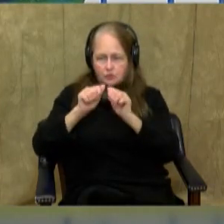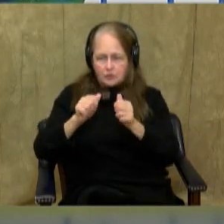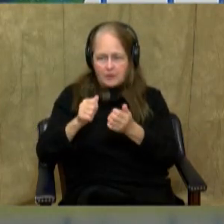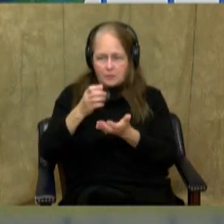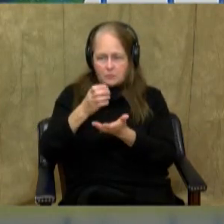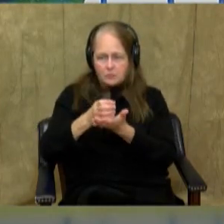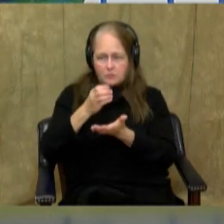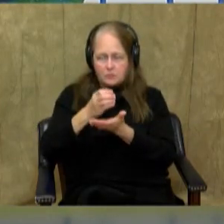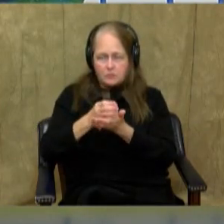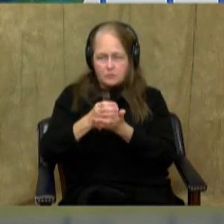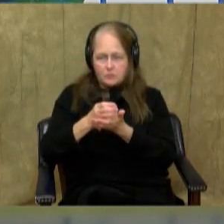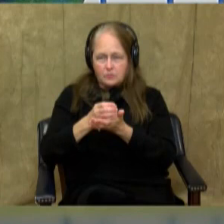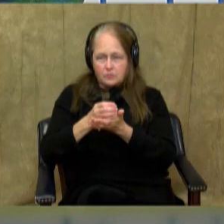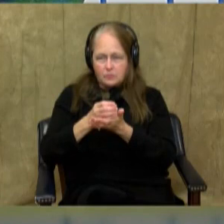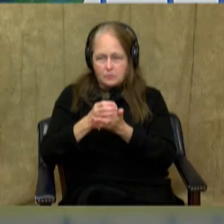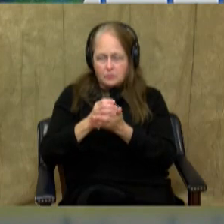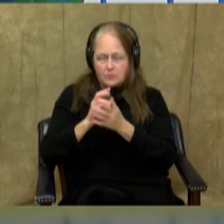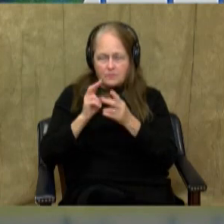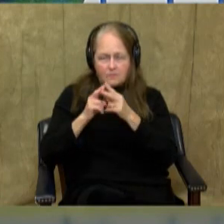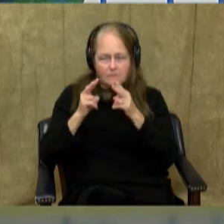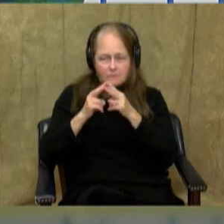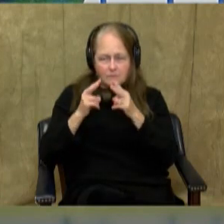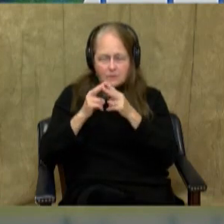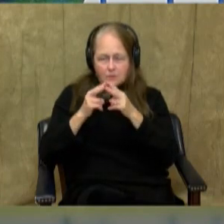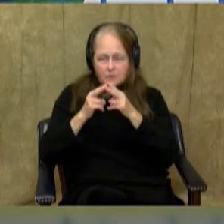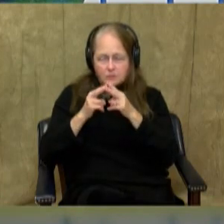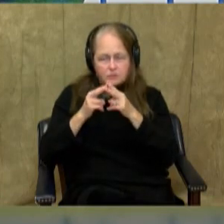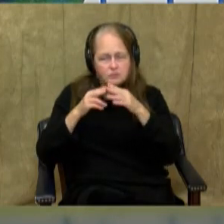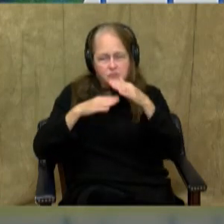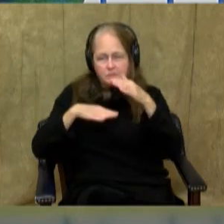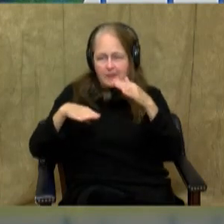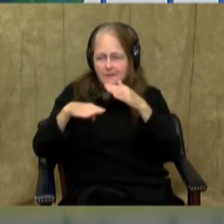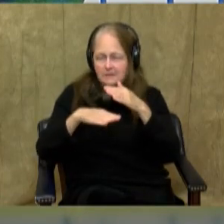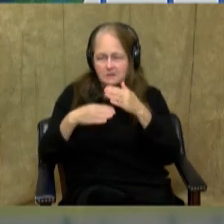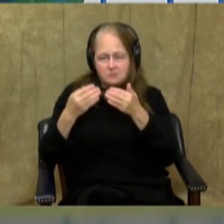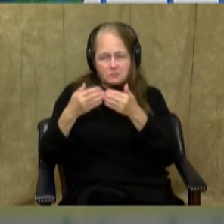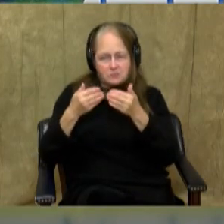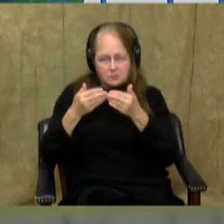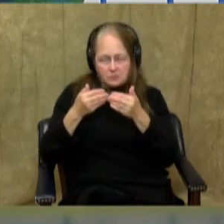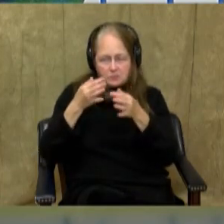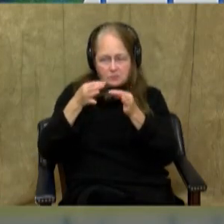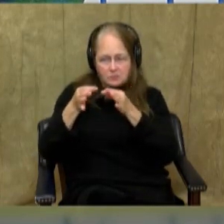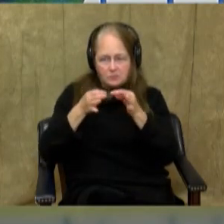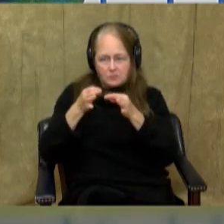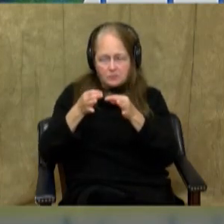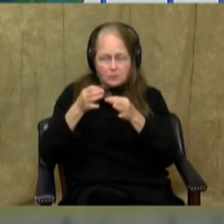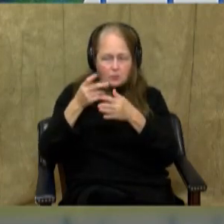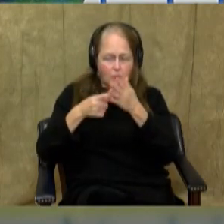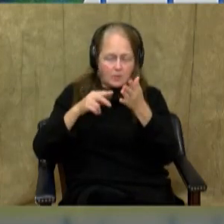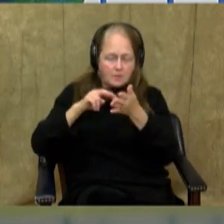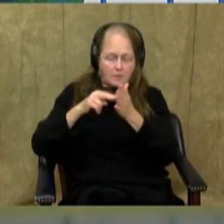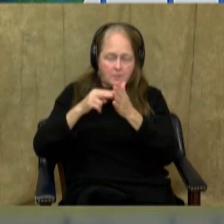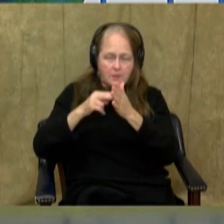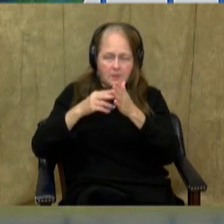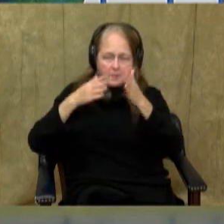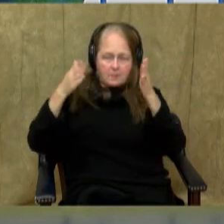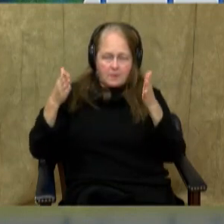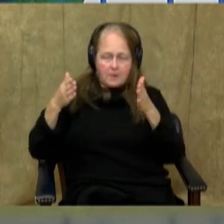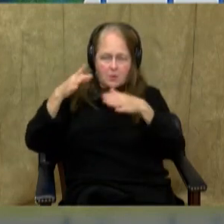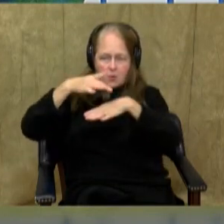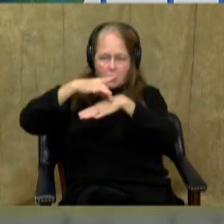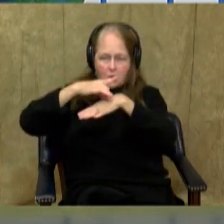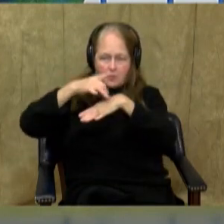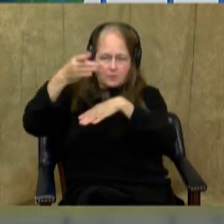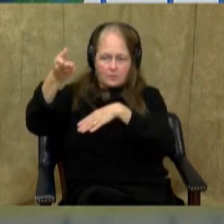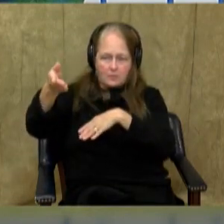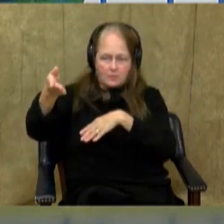jars. So this is a very basic concept, but let's apply to what it means in the big scheme of Earth.